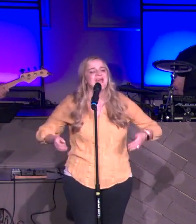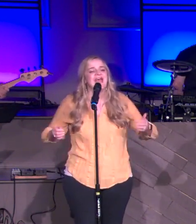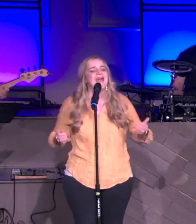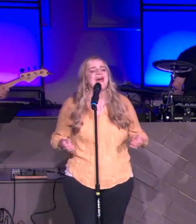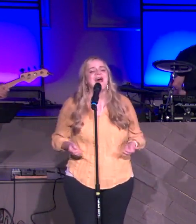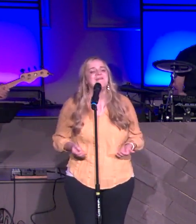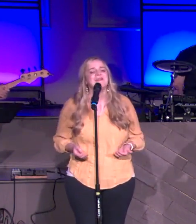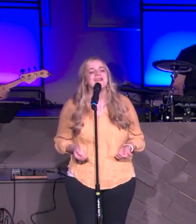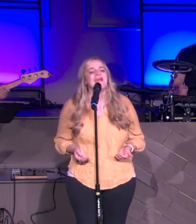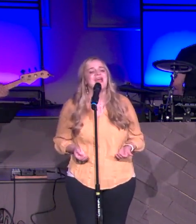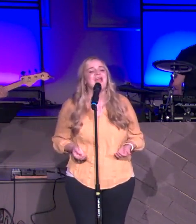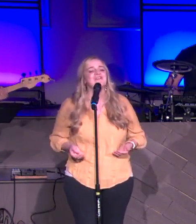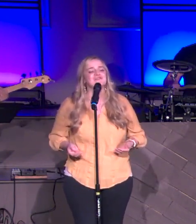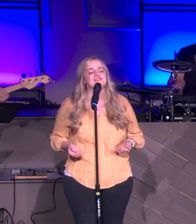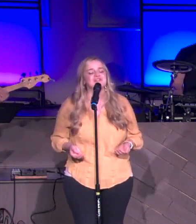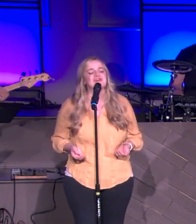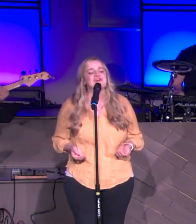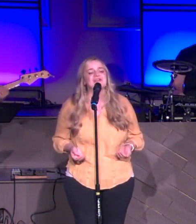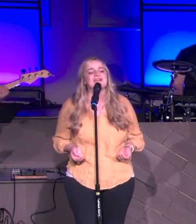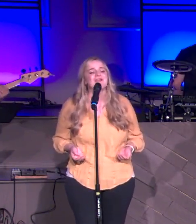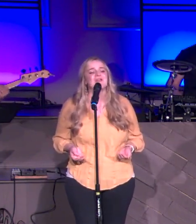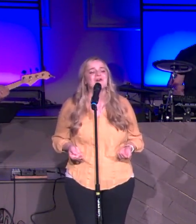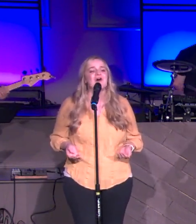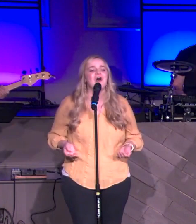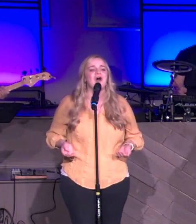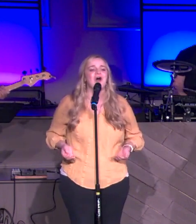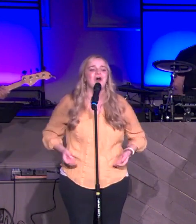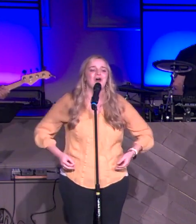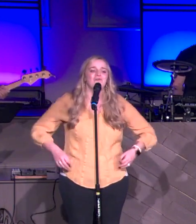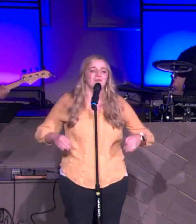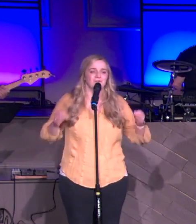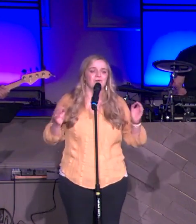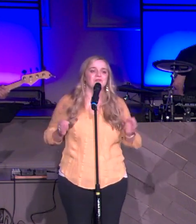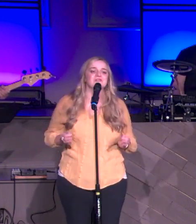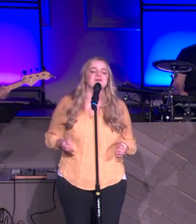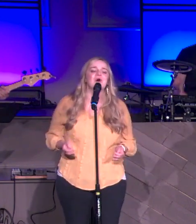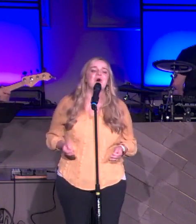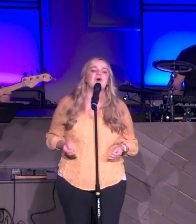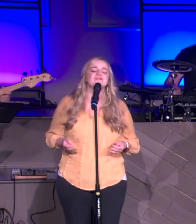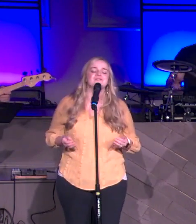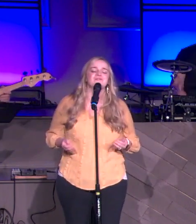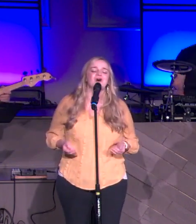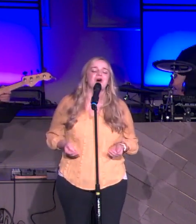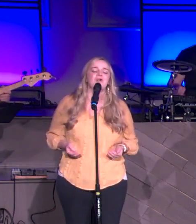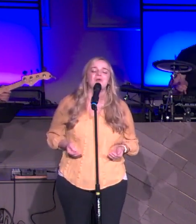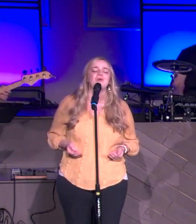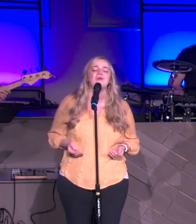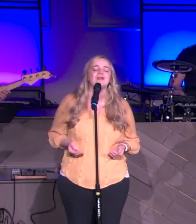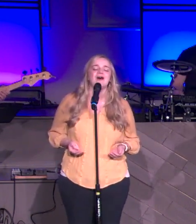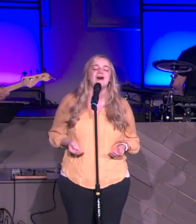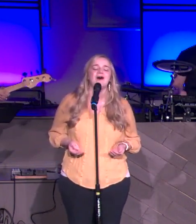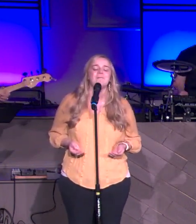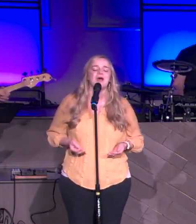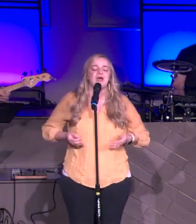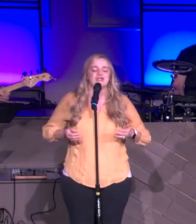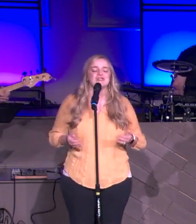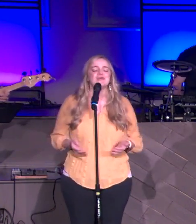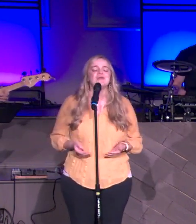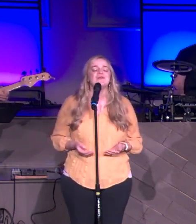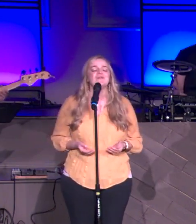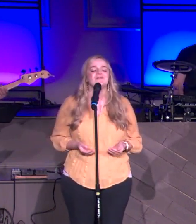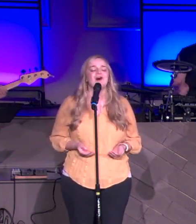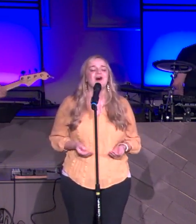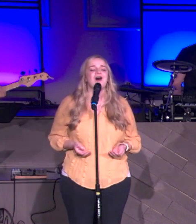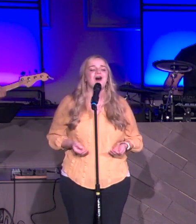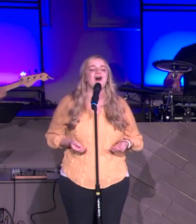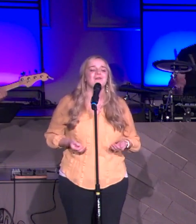tombs, and the angels stood in awe for the souls of all who come to